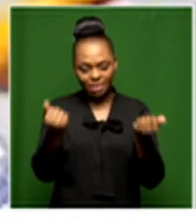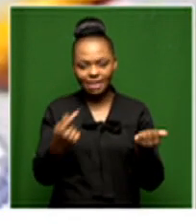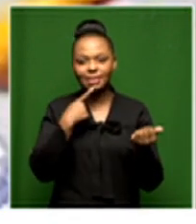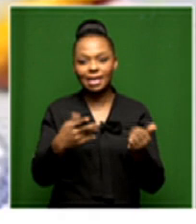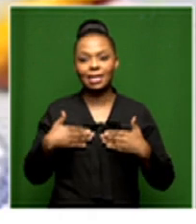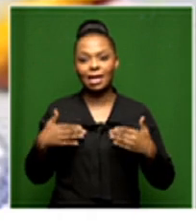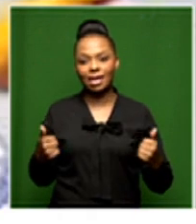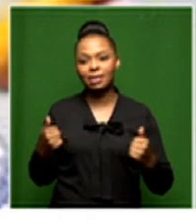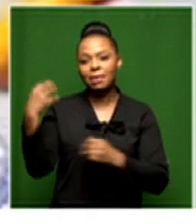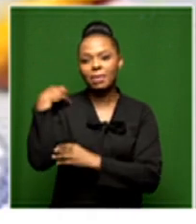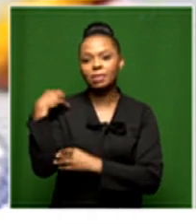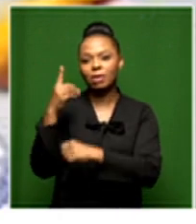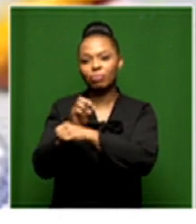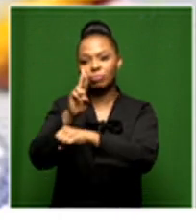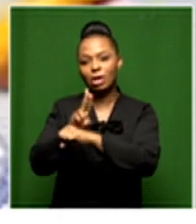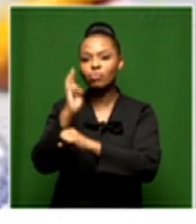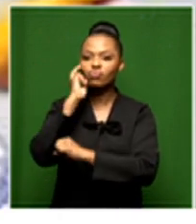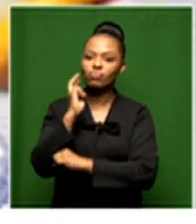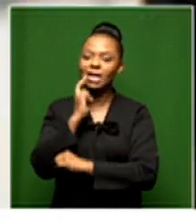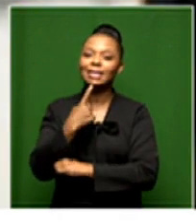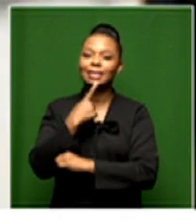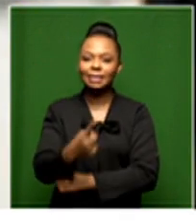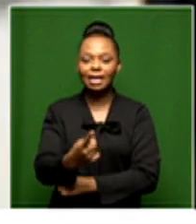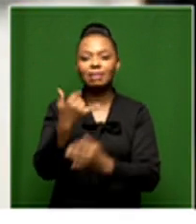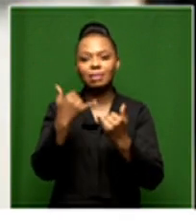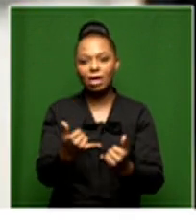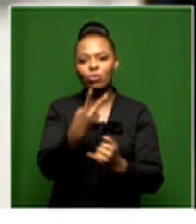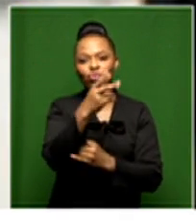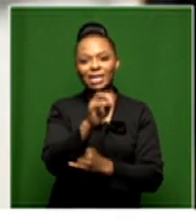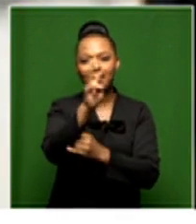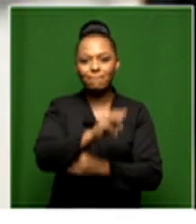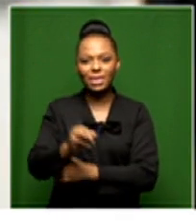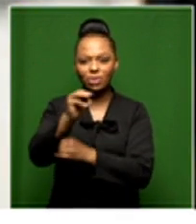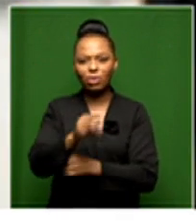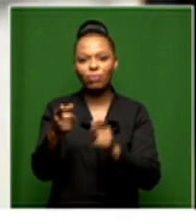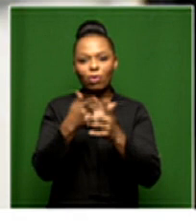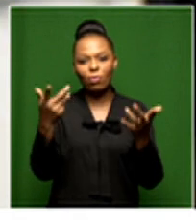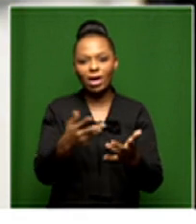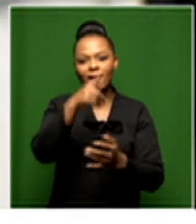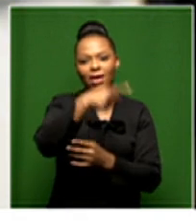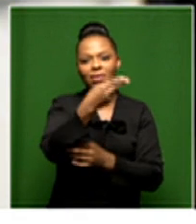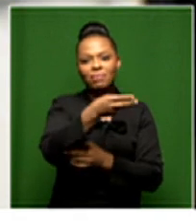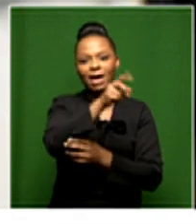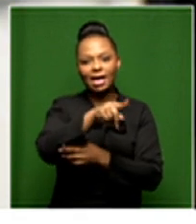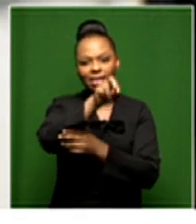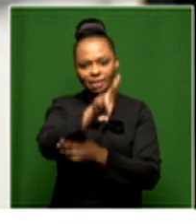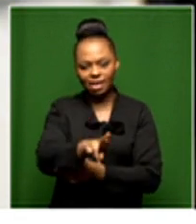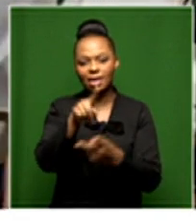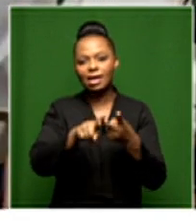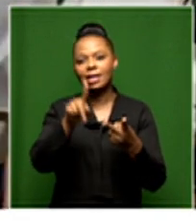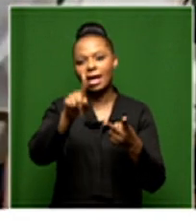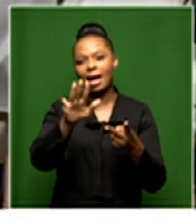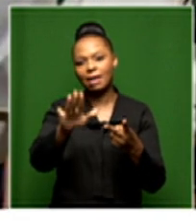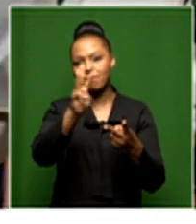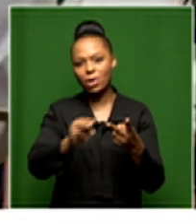Zweli Mkhize has said that a further 20 million are due from Pfizer, plus the 9 million doses from